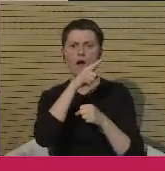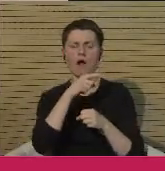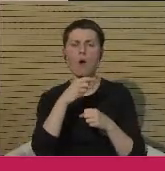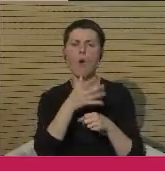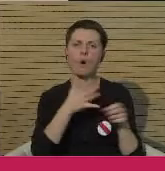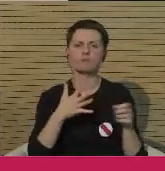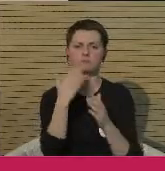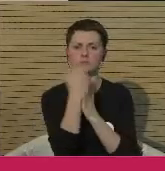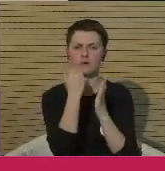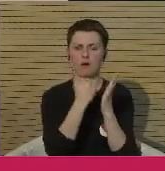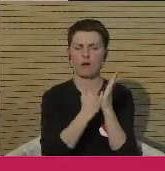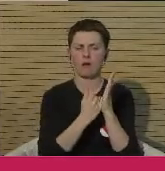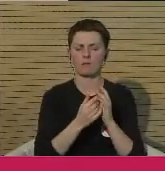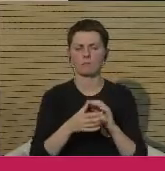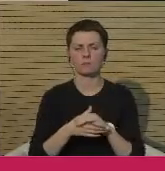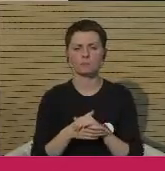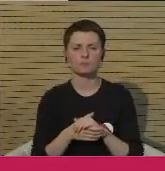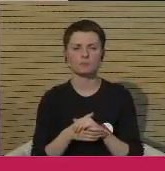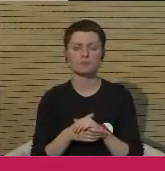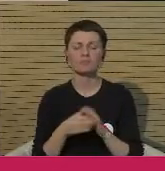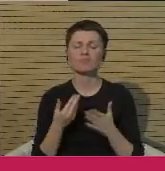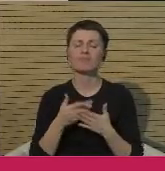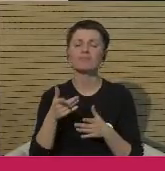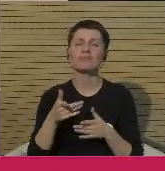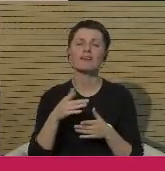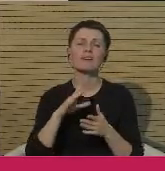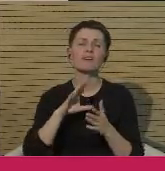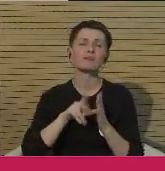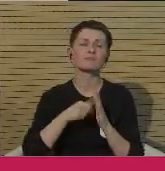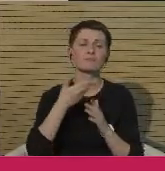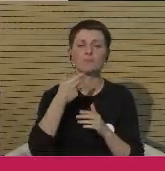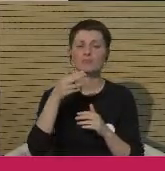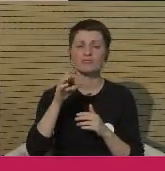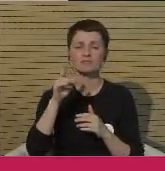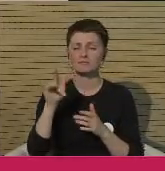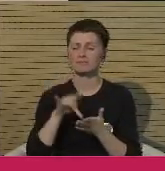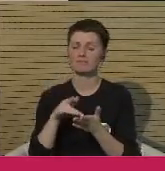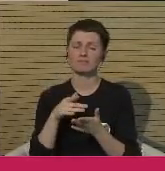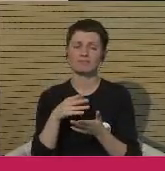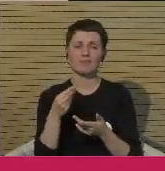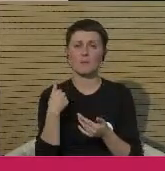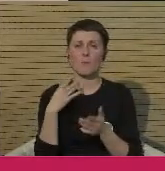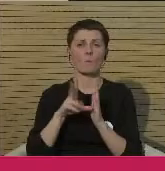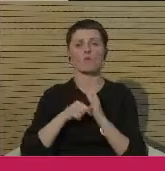was subjugated to very strict rules. So Minsk